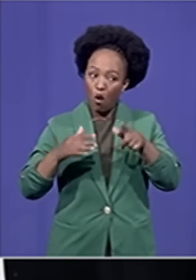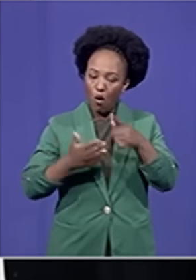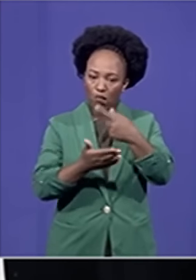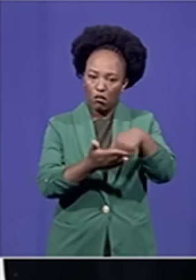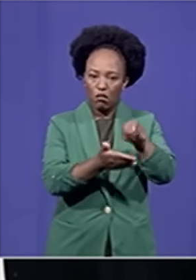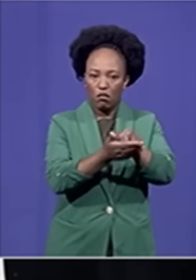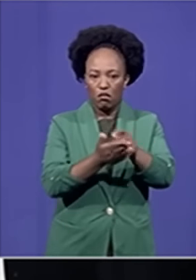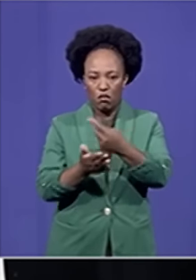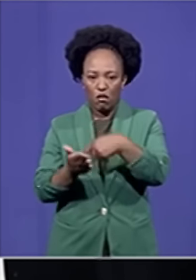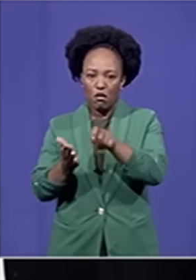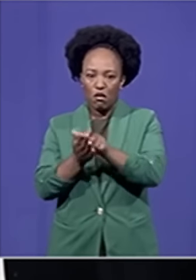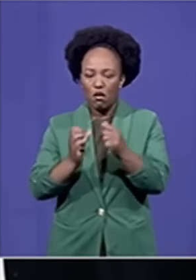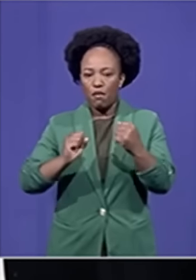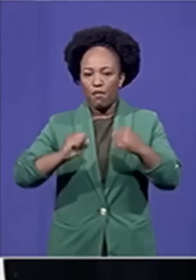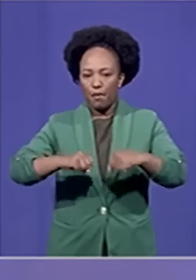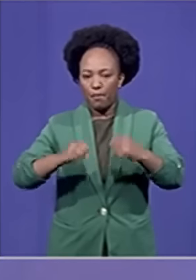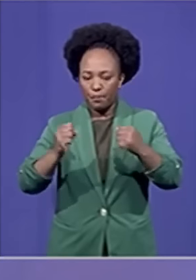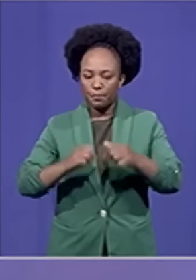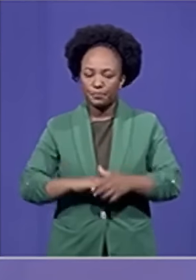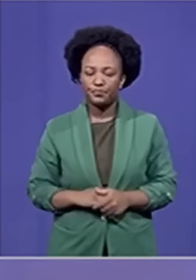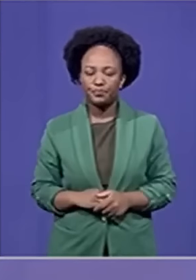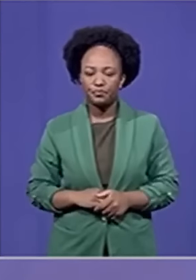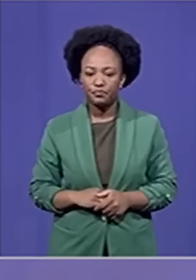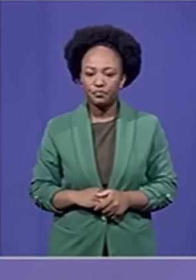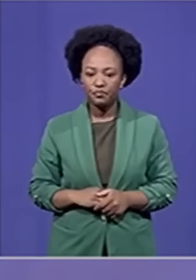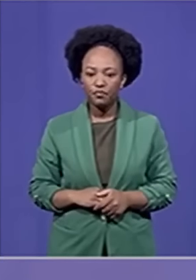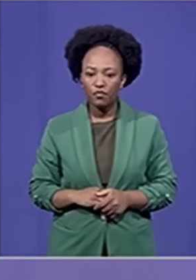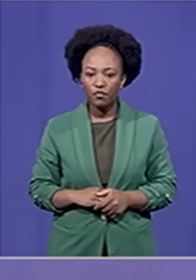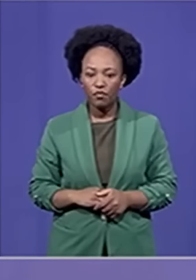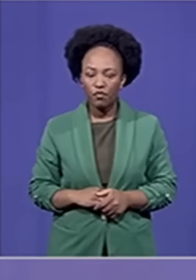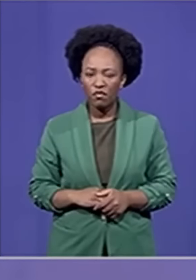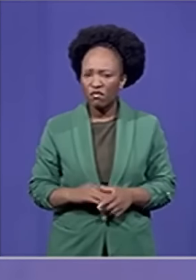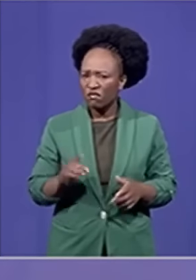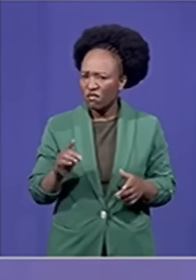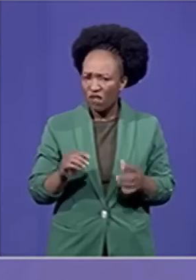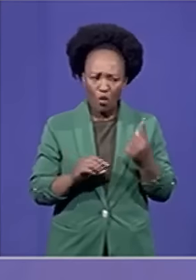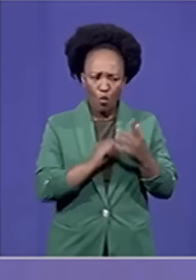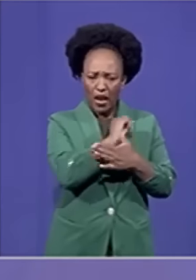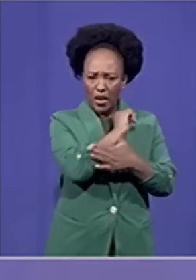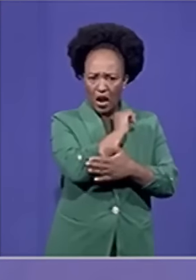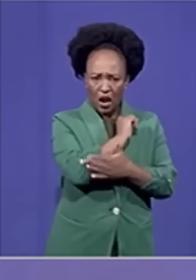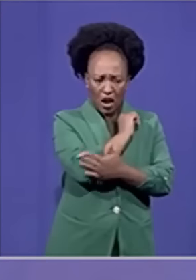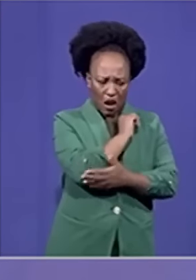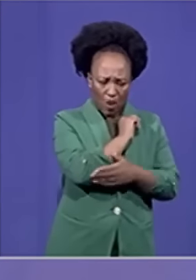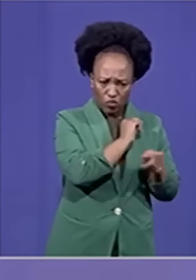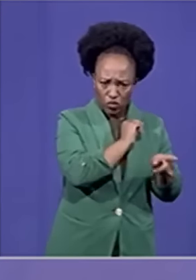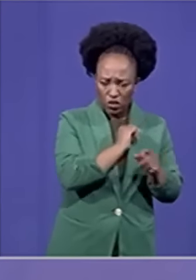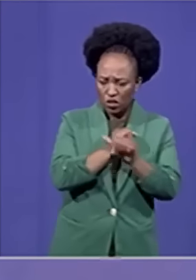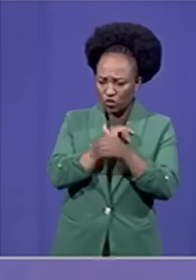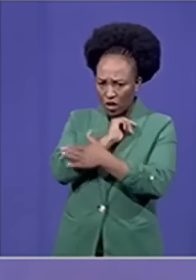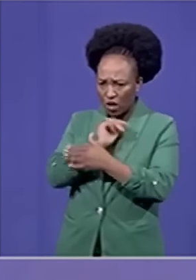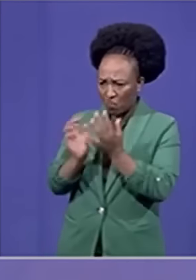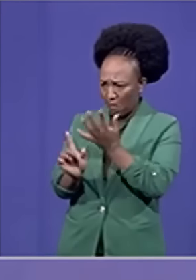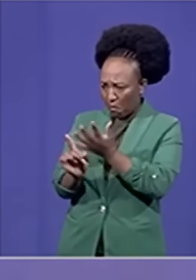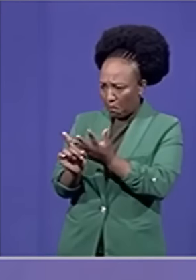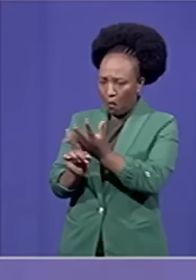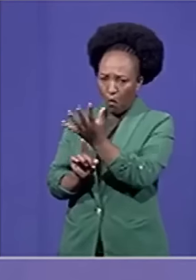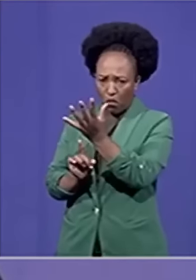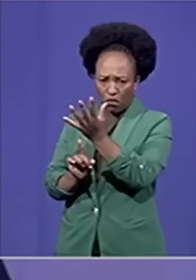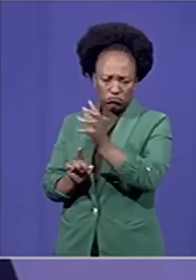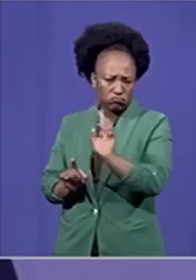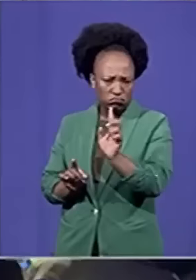ditumelano. There should be no bullying of one nation by another nation. We are